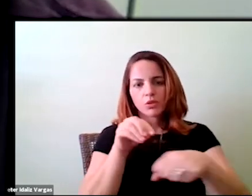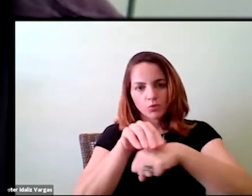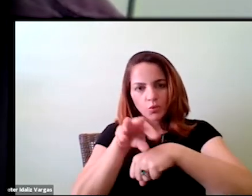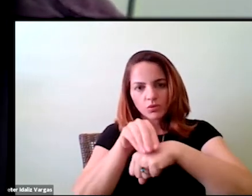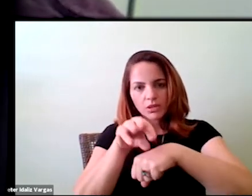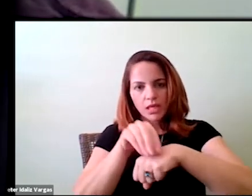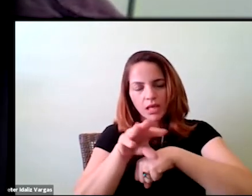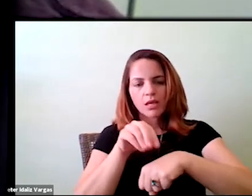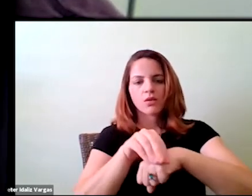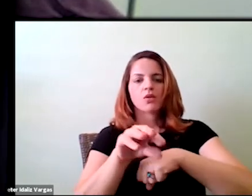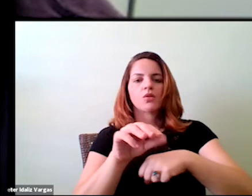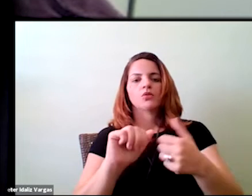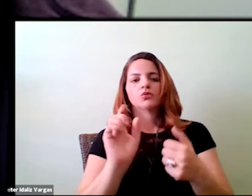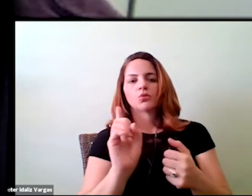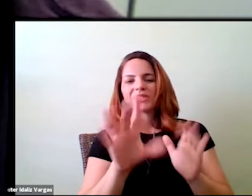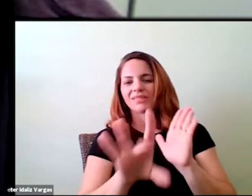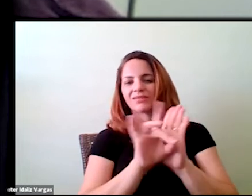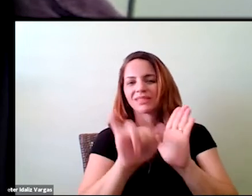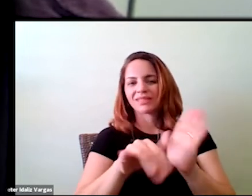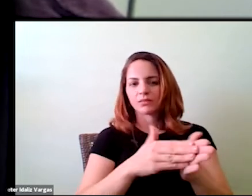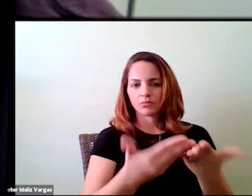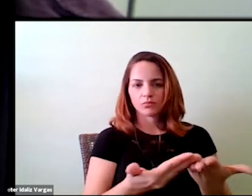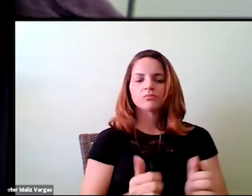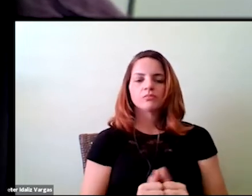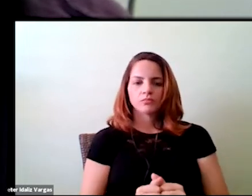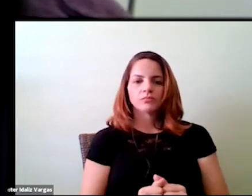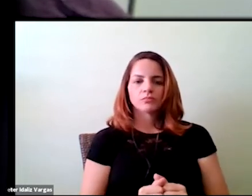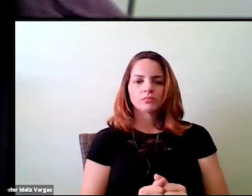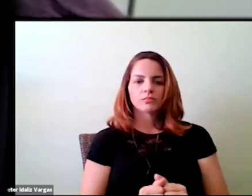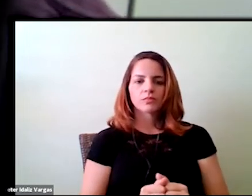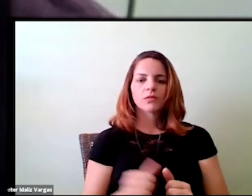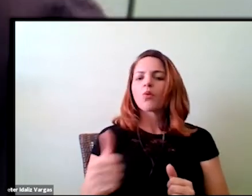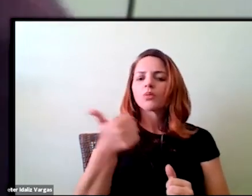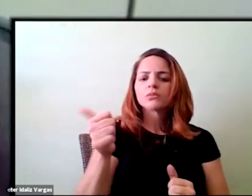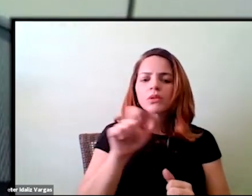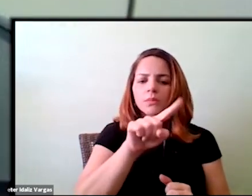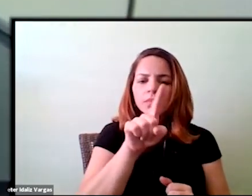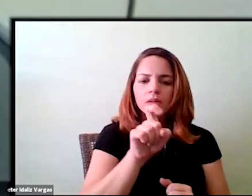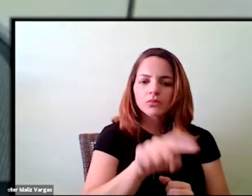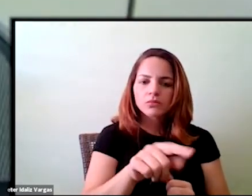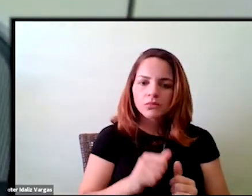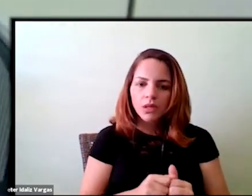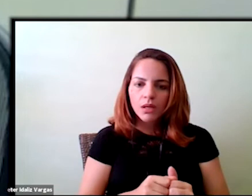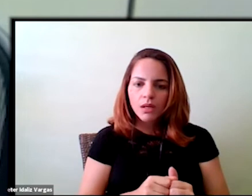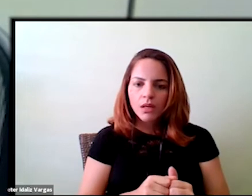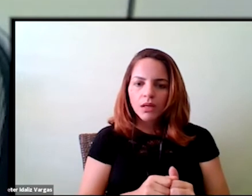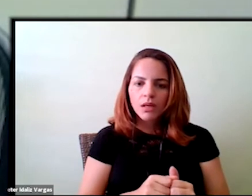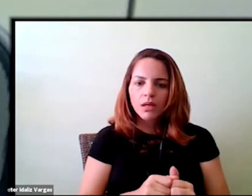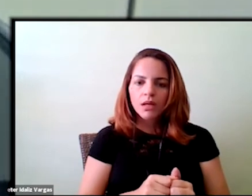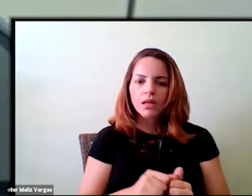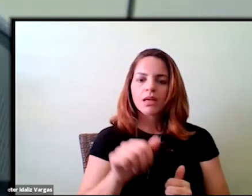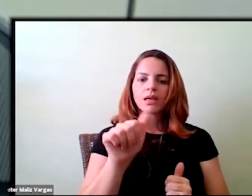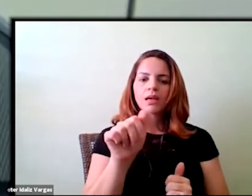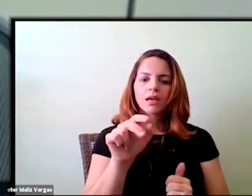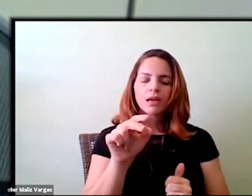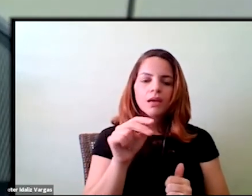someone asked, can Aníbal flip through Estamos Bien? Yeah, I think I can pull that off. Hold on, there